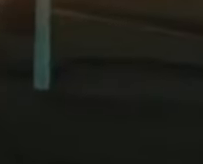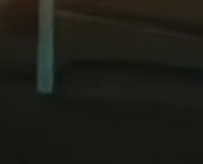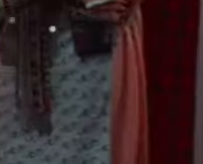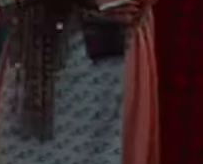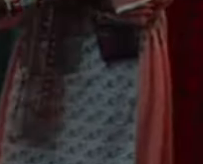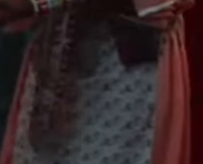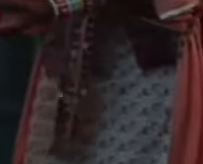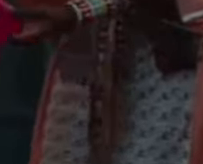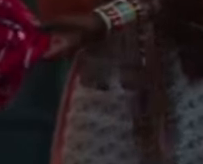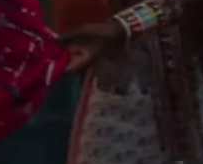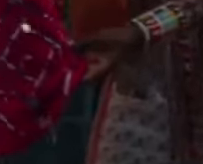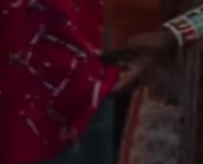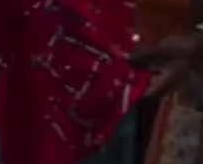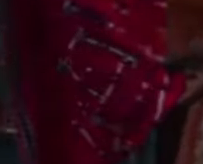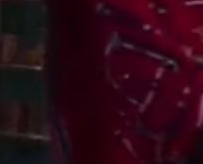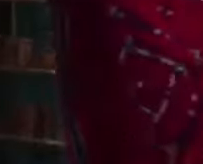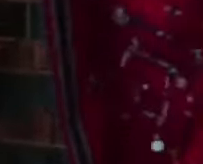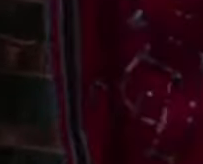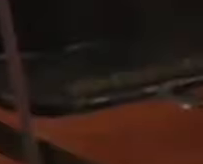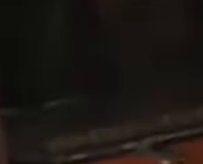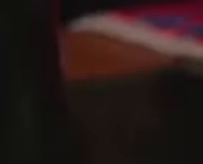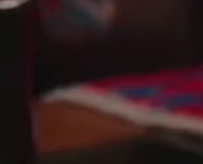tuendelee.